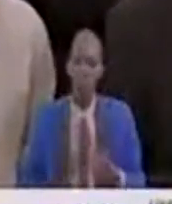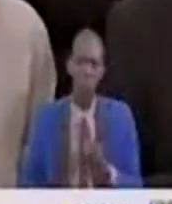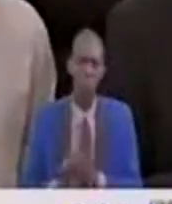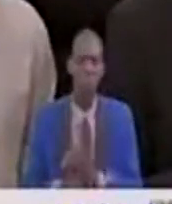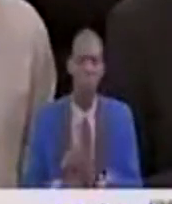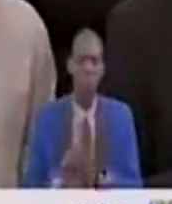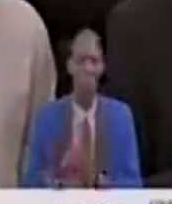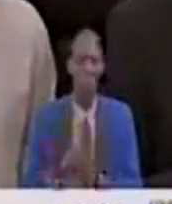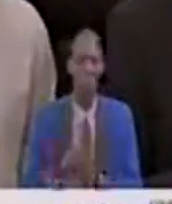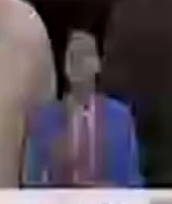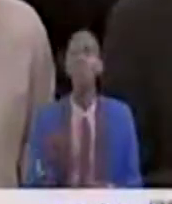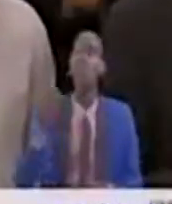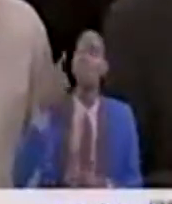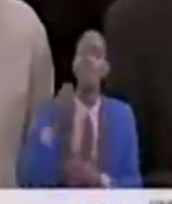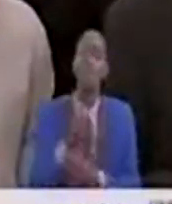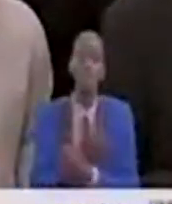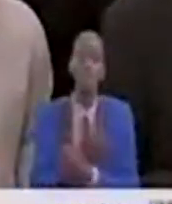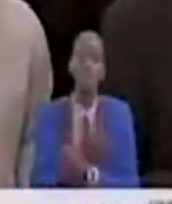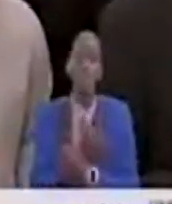He loves you.